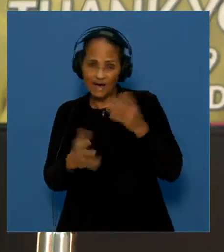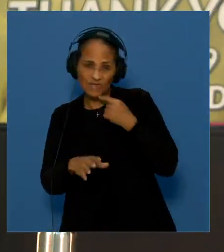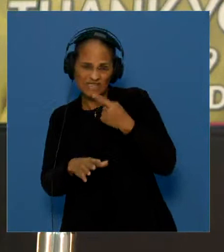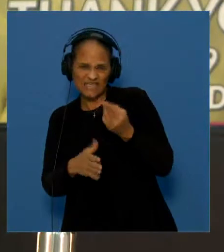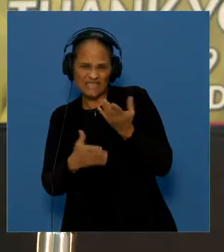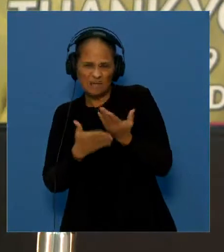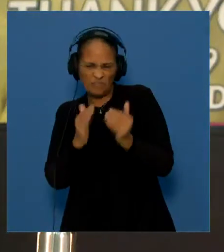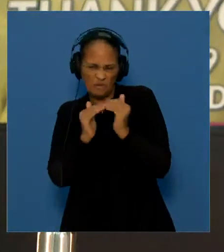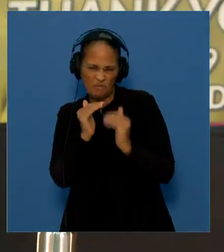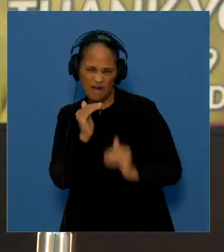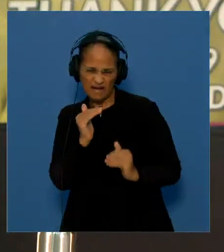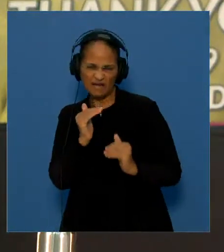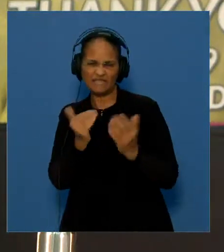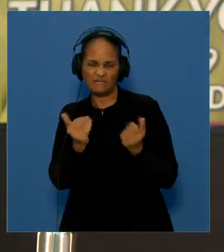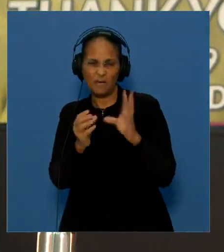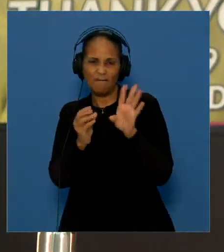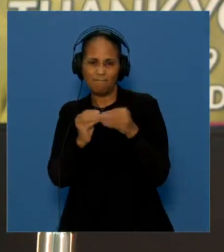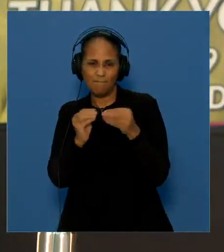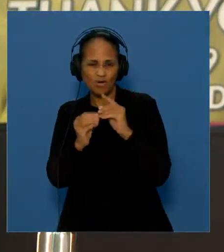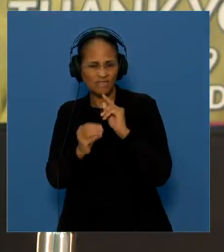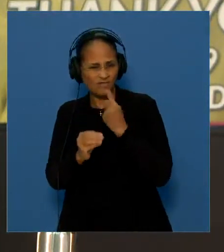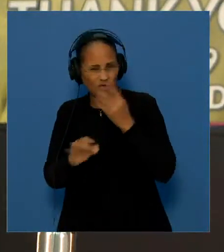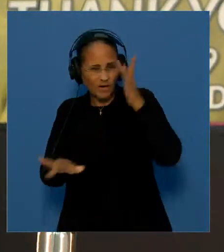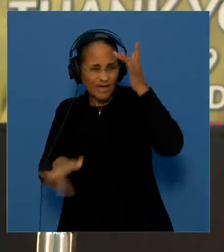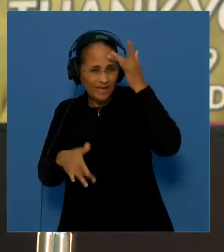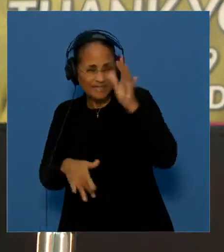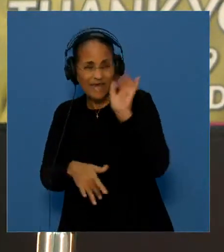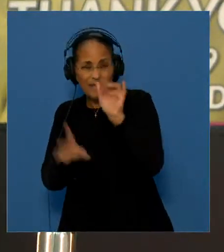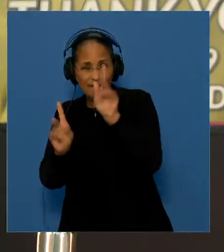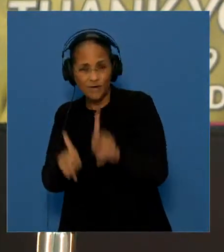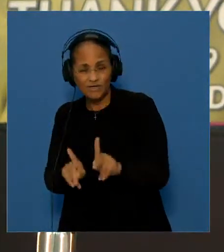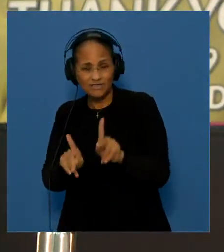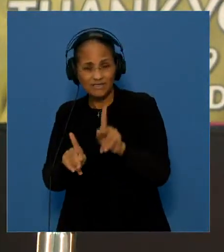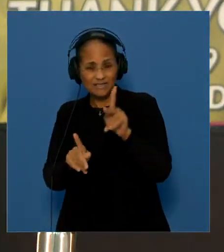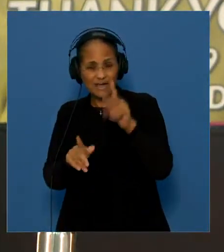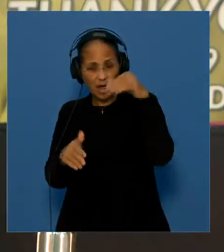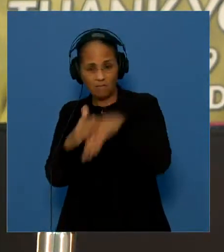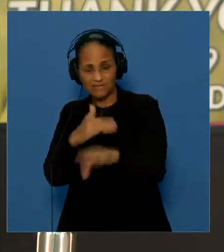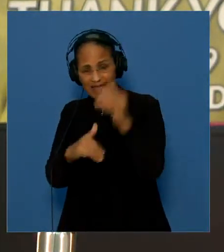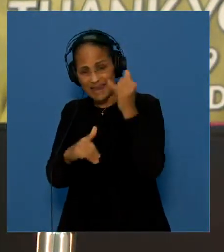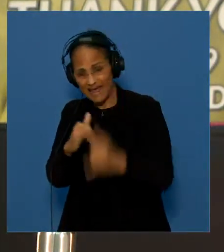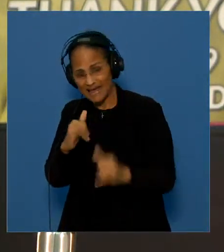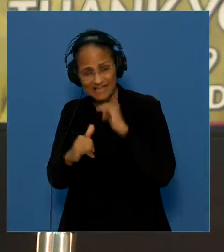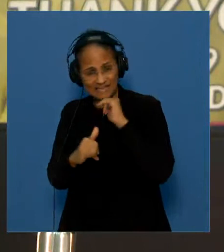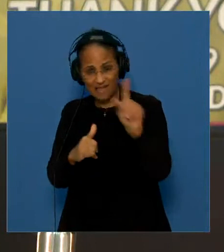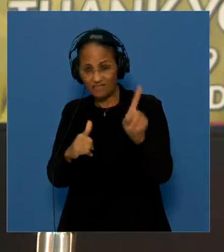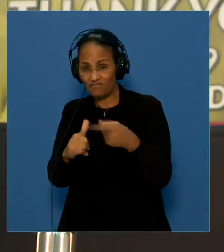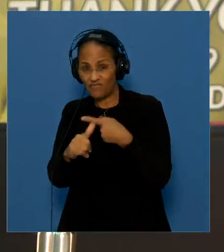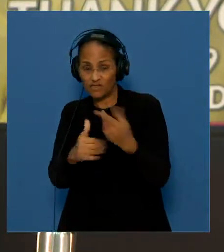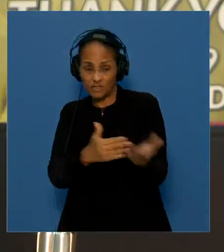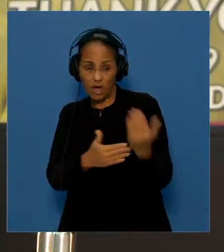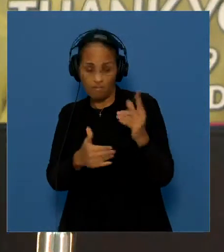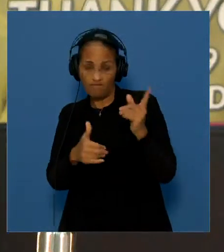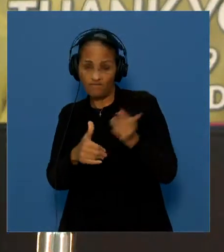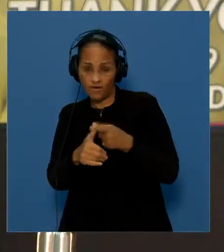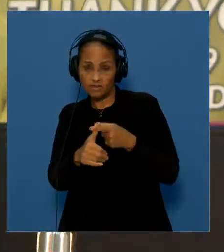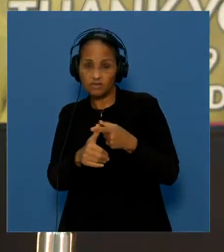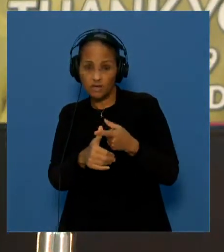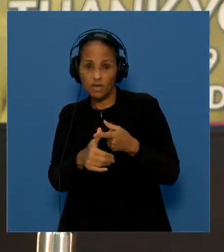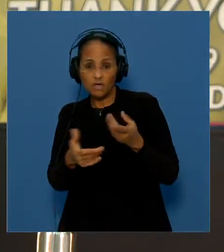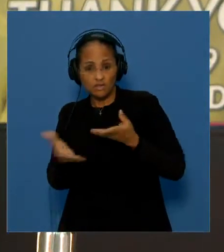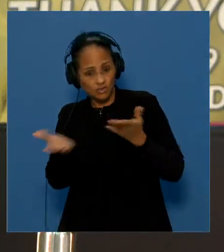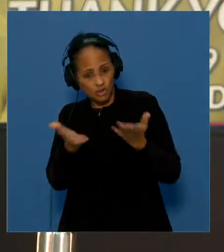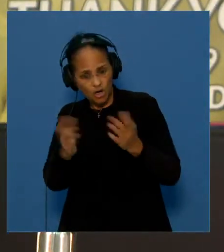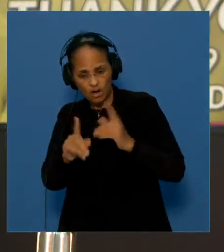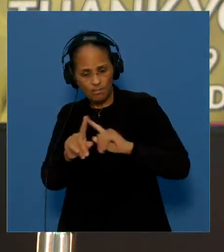something minor versus somebody that has a more severe illness, and that person that comes in last, it's not first come, first serve. It's based on the importance